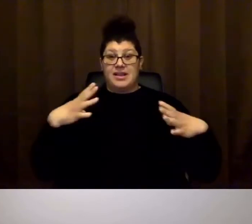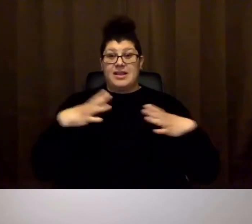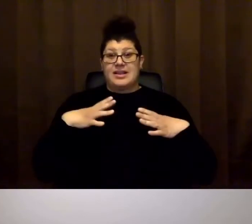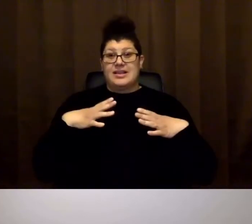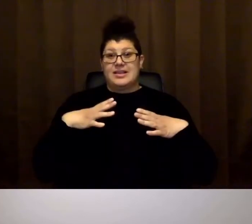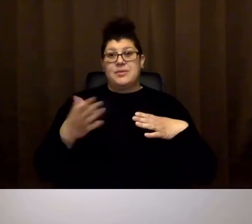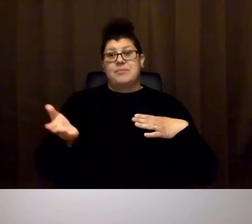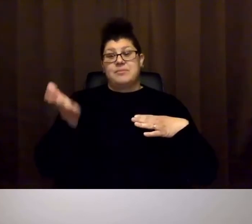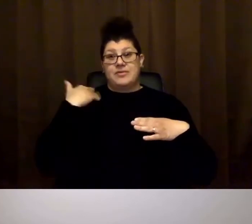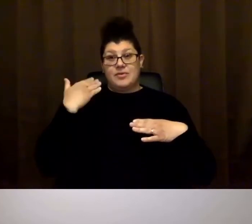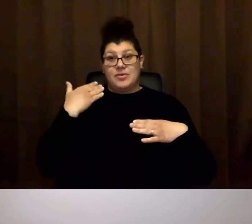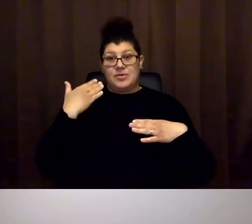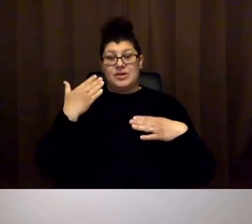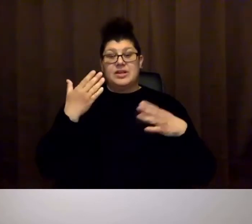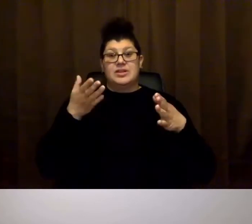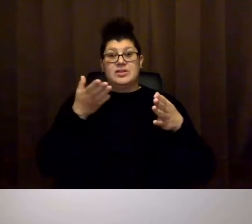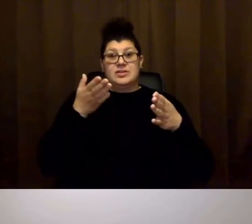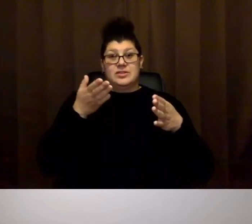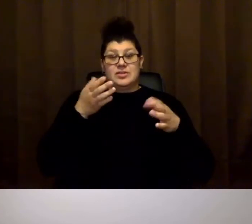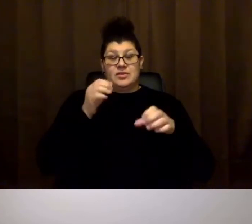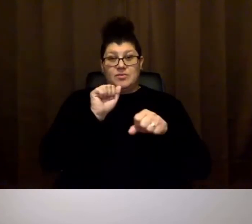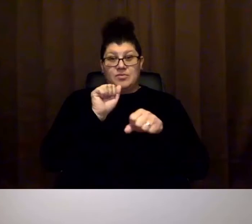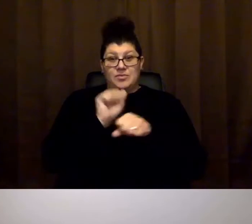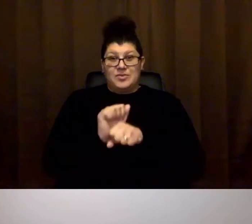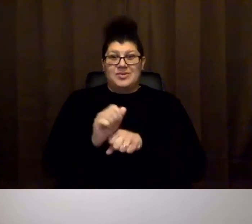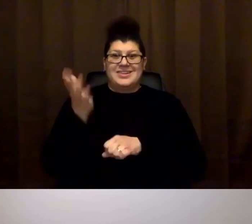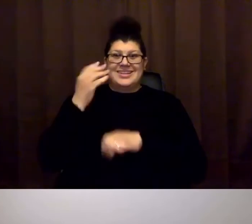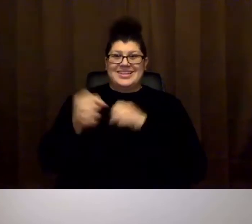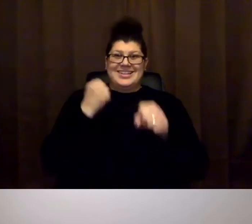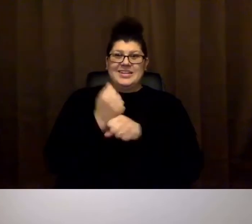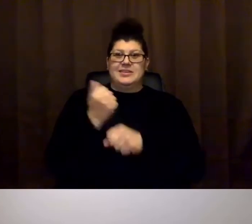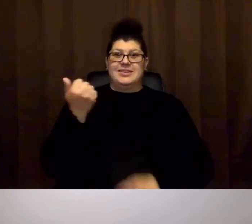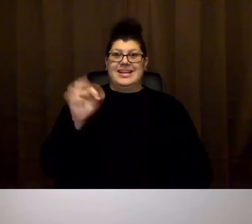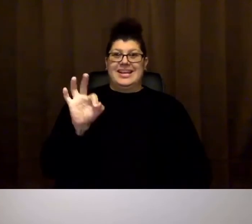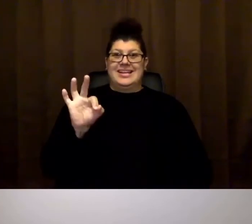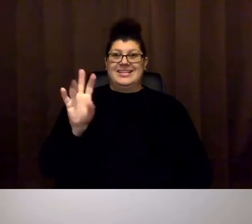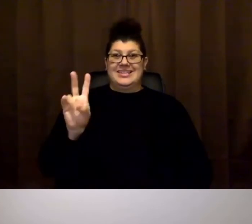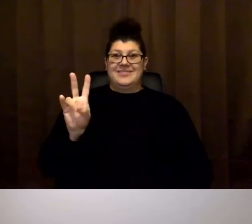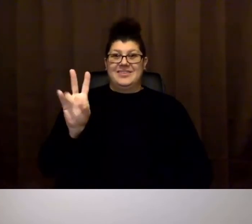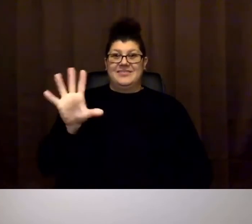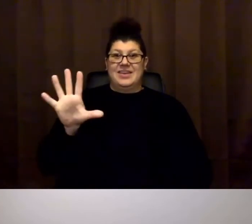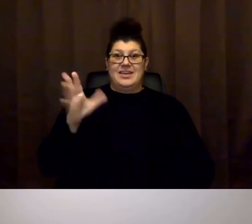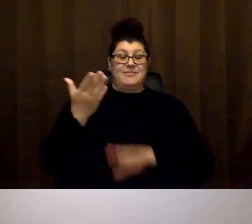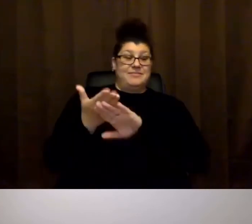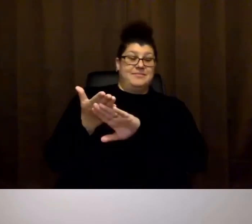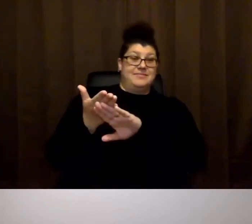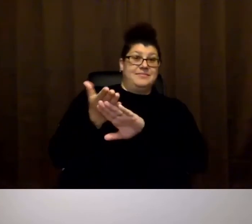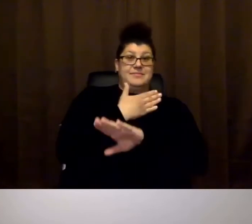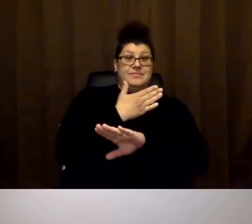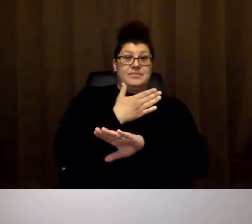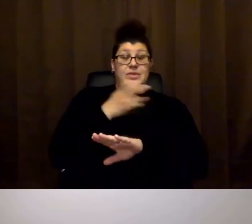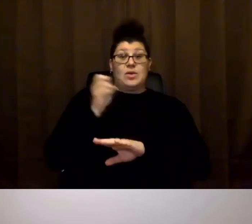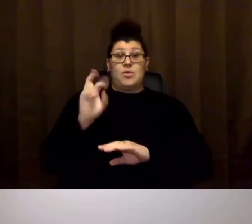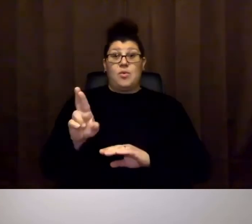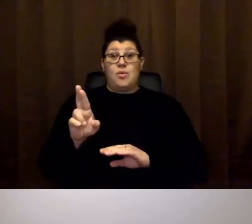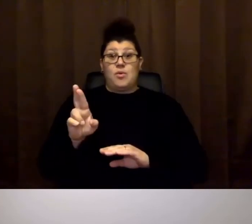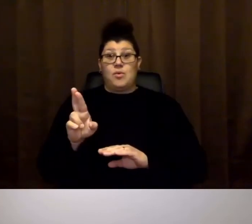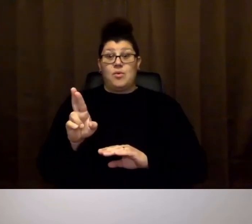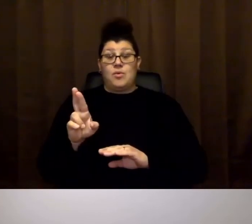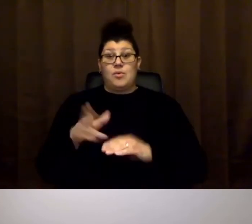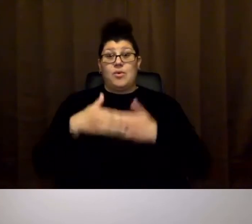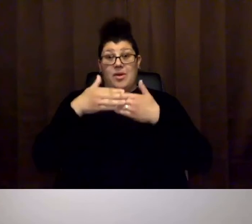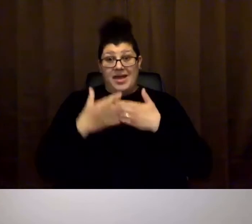served on or before May 7th of 1975 or served on or